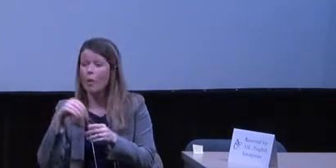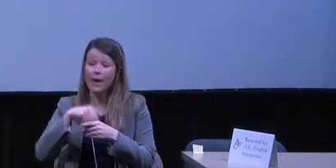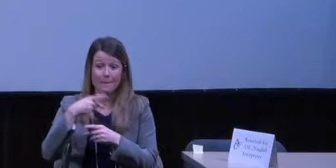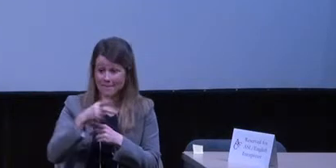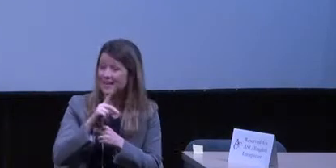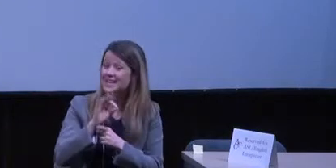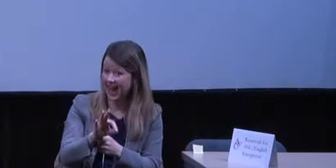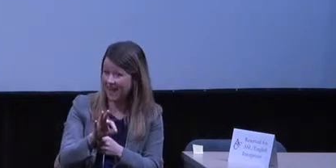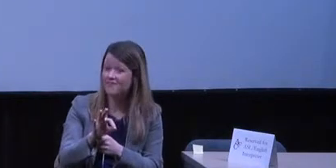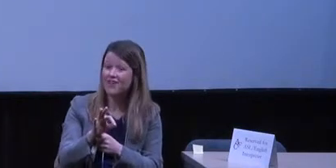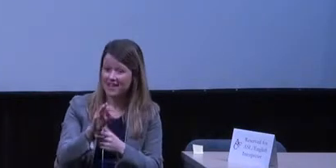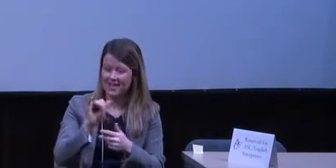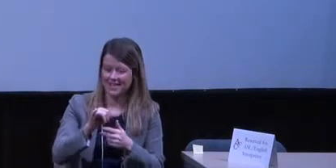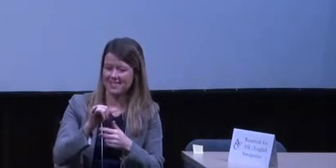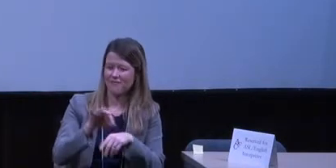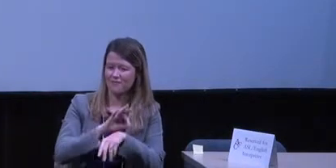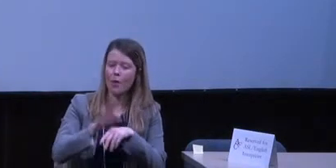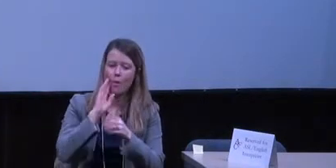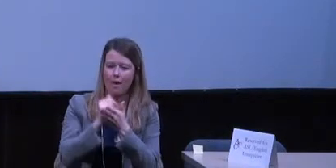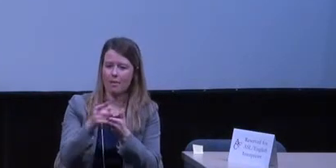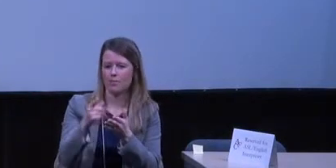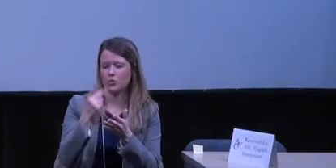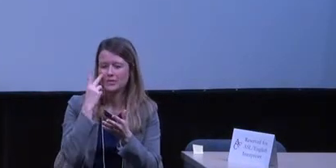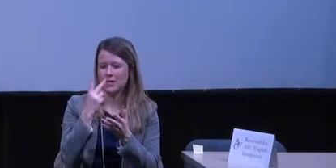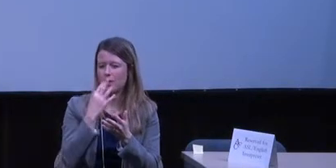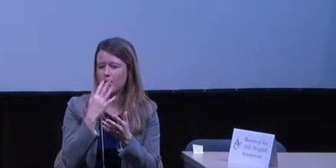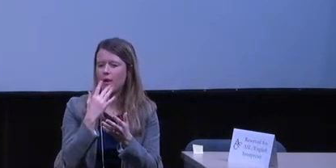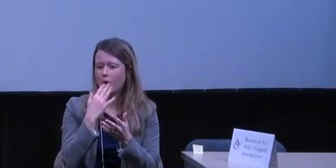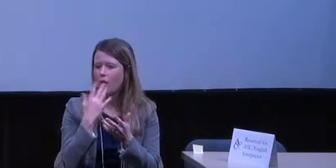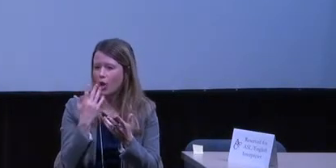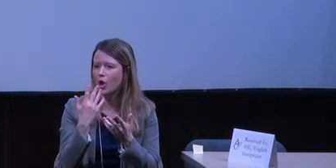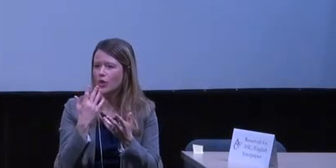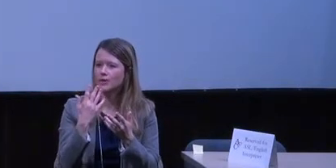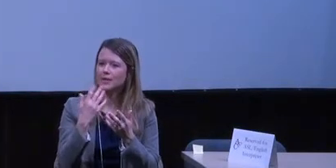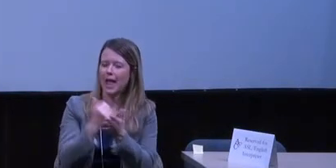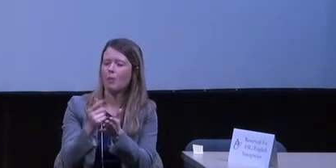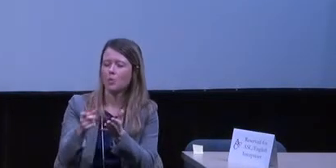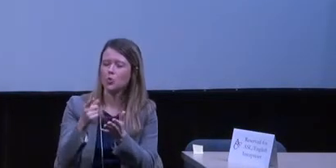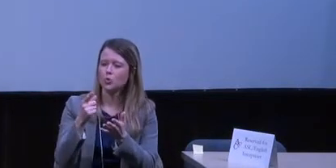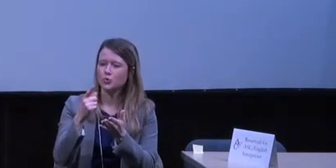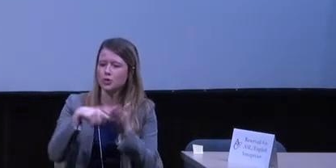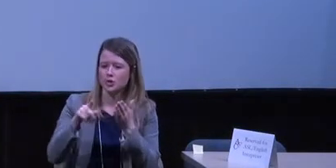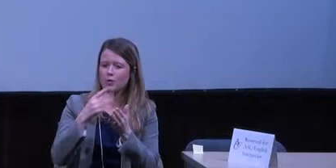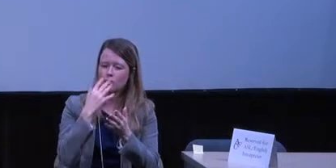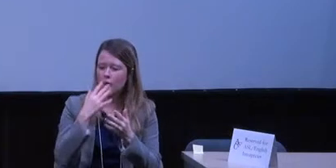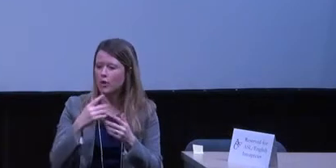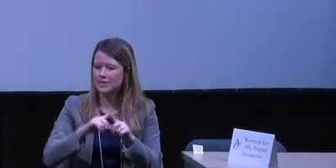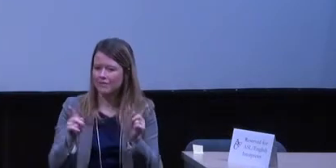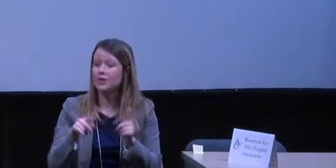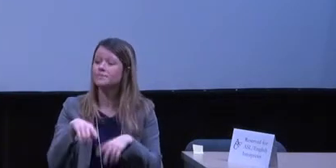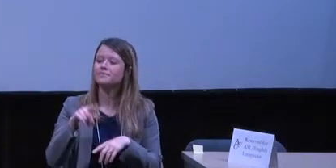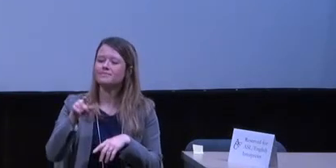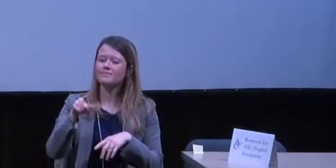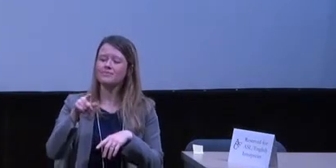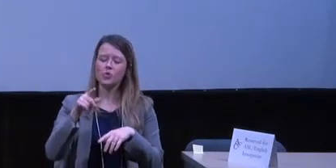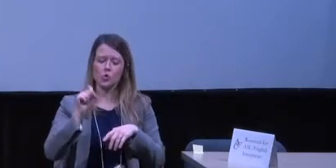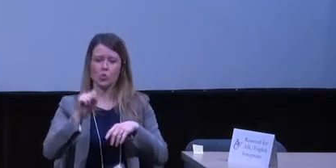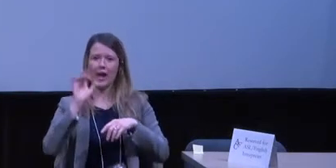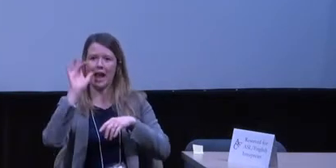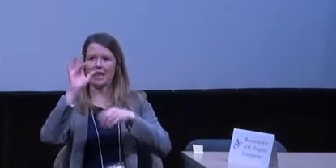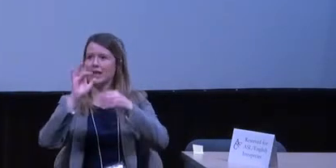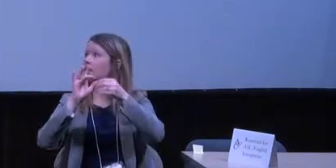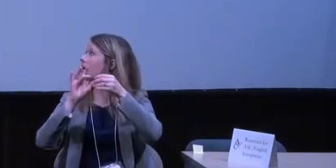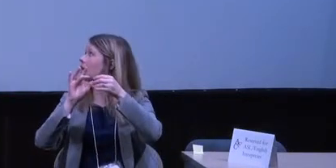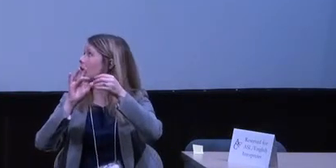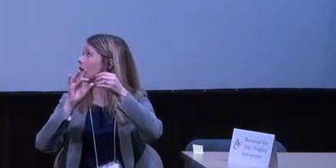in a PDF, and it actually, one of the top one listed on that resource page has like a little dropper, so you can actually put the